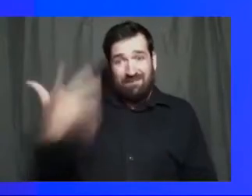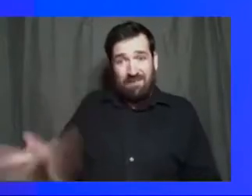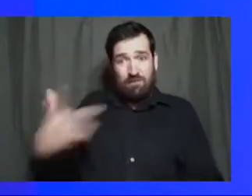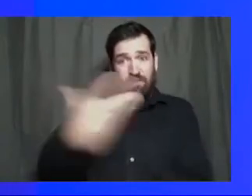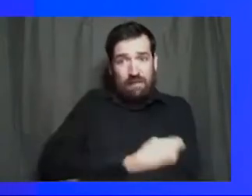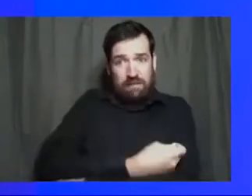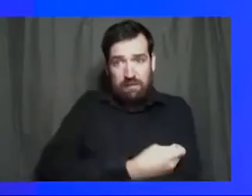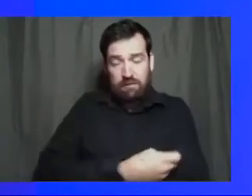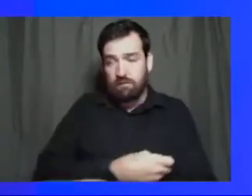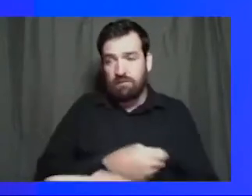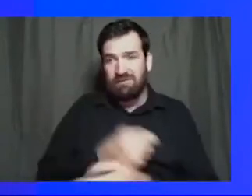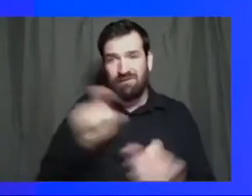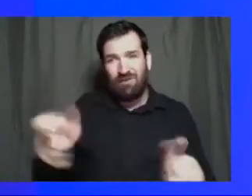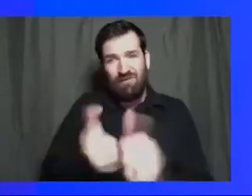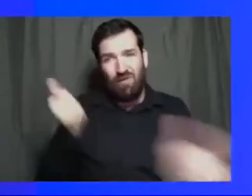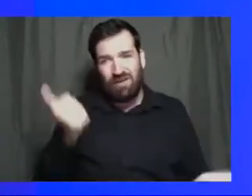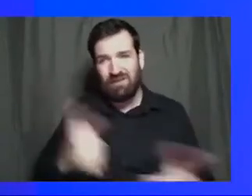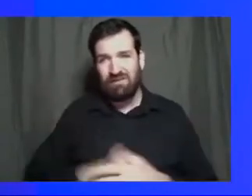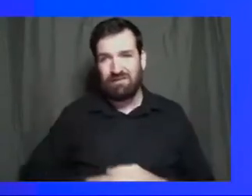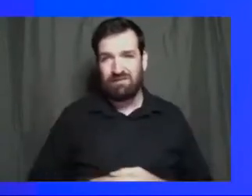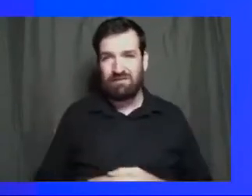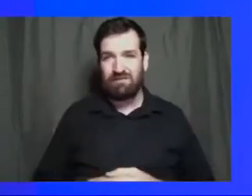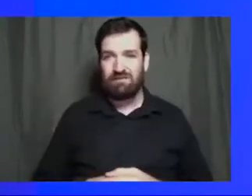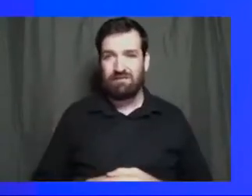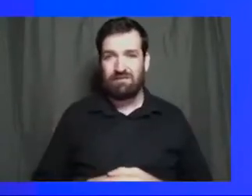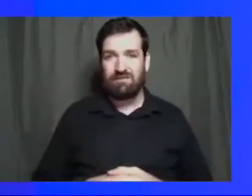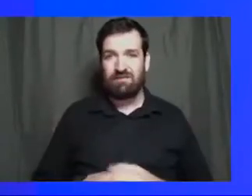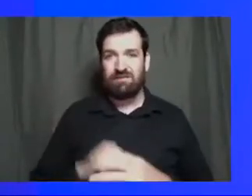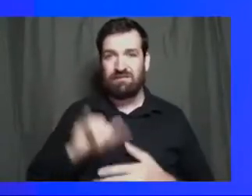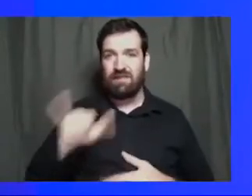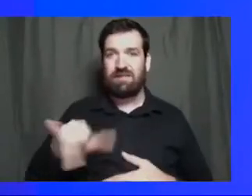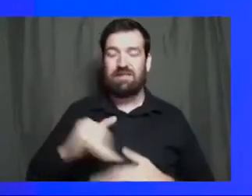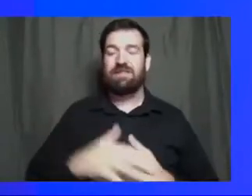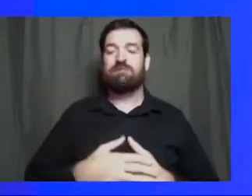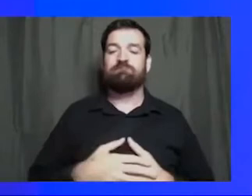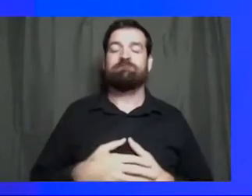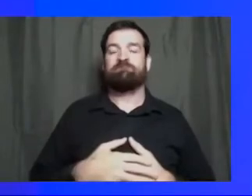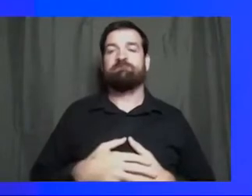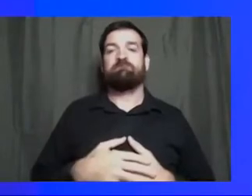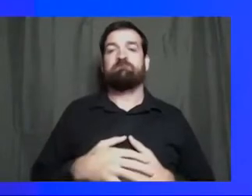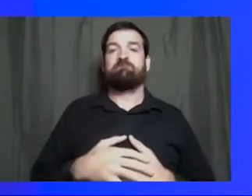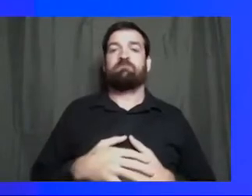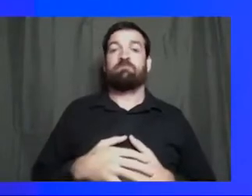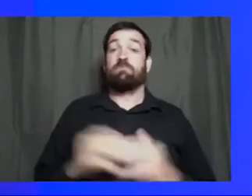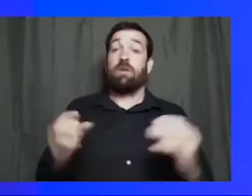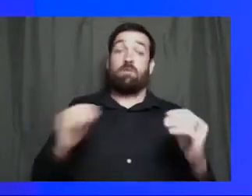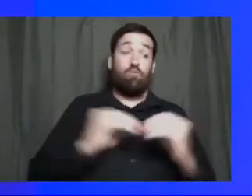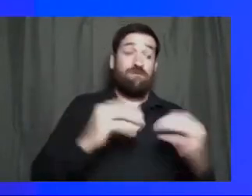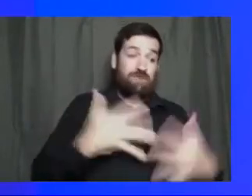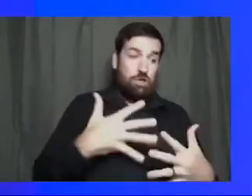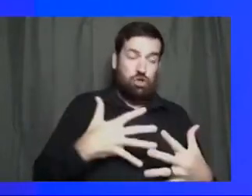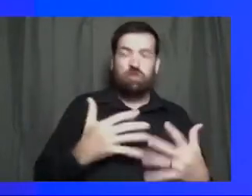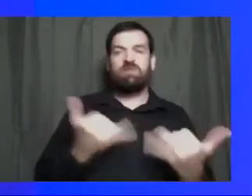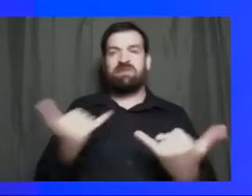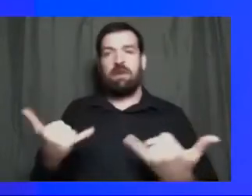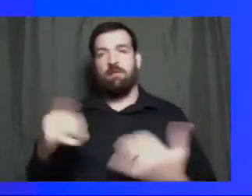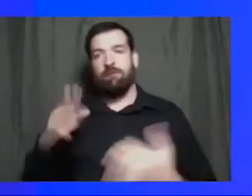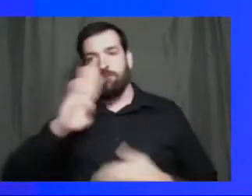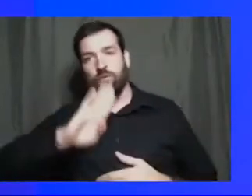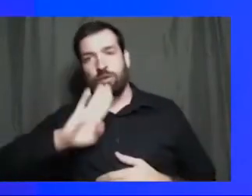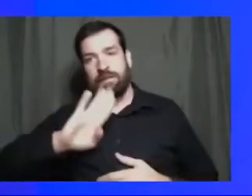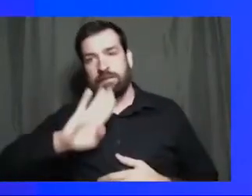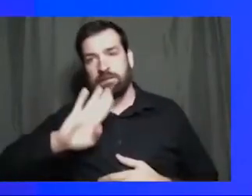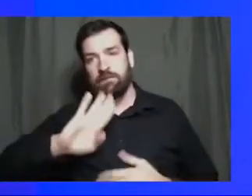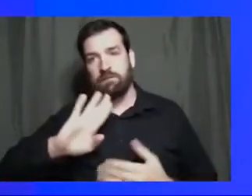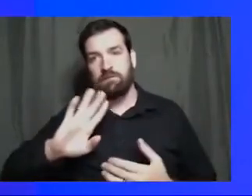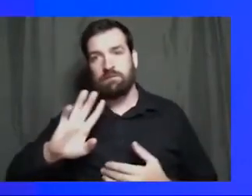been preventable. And that's the big kind of new. We've gone from almost more fear to frustration with a lot of the medical staff. We have